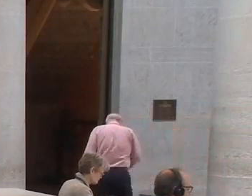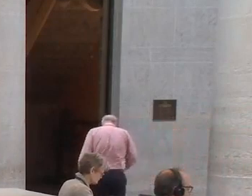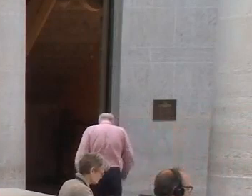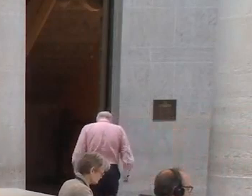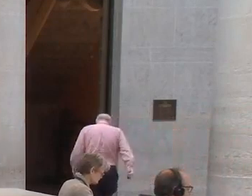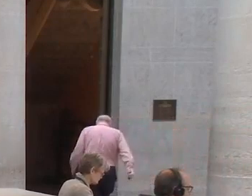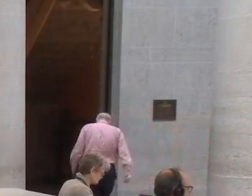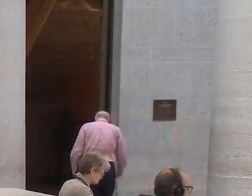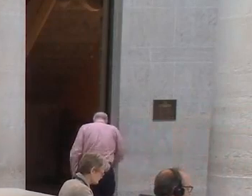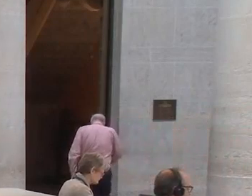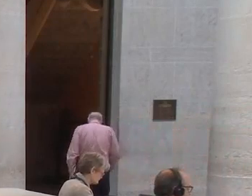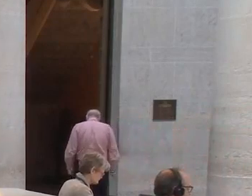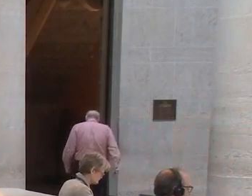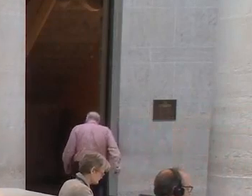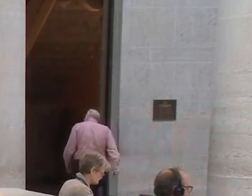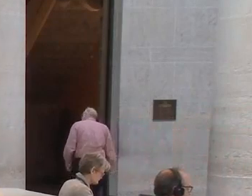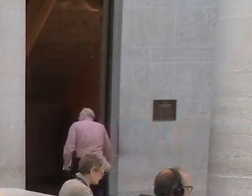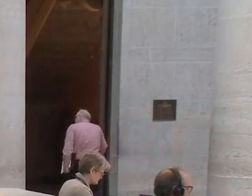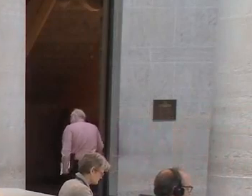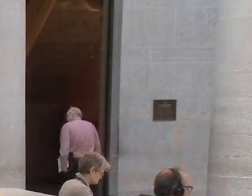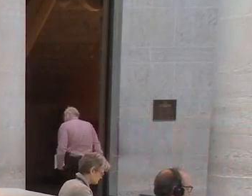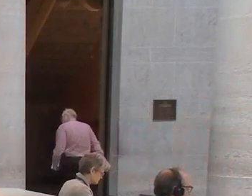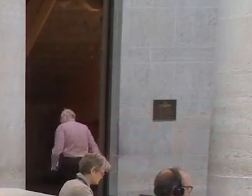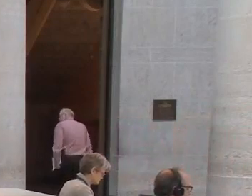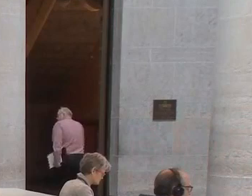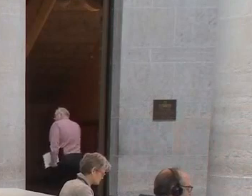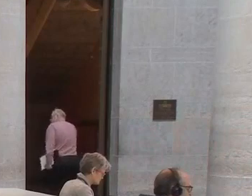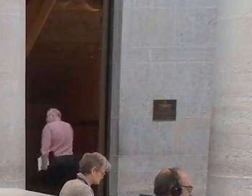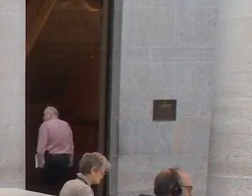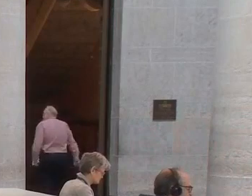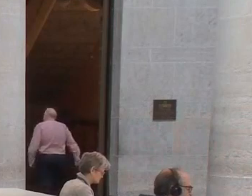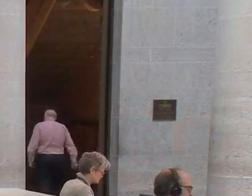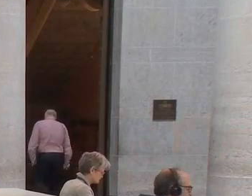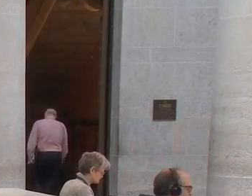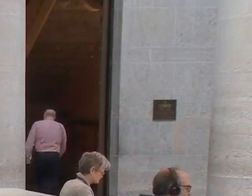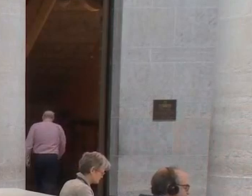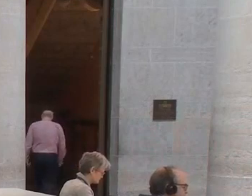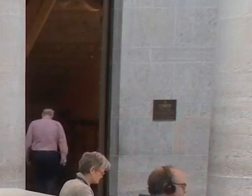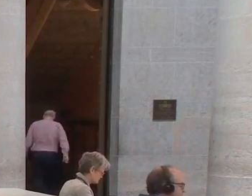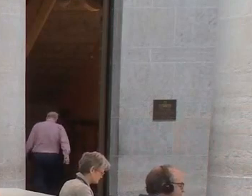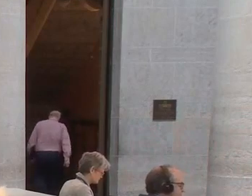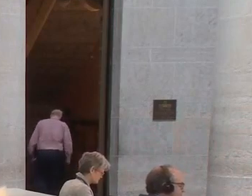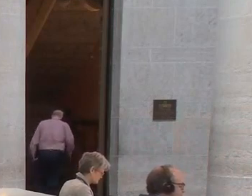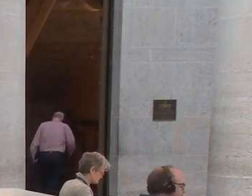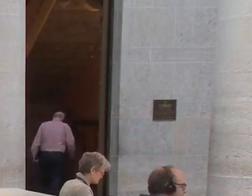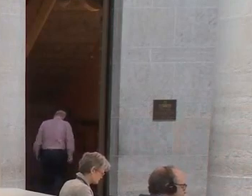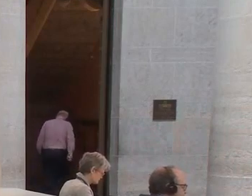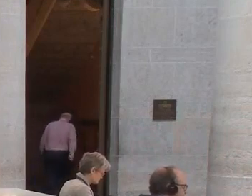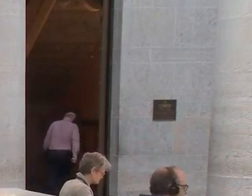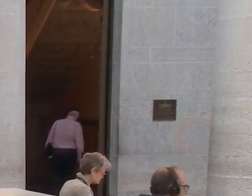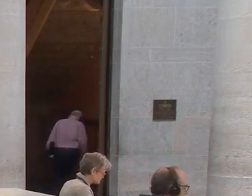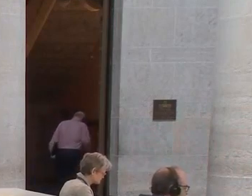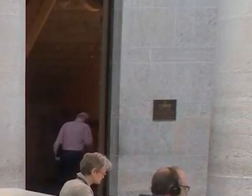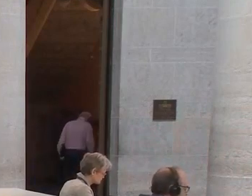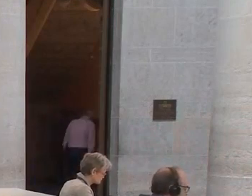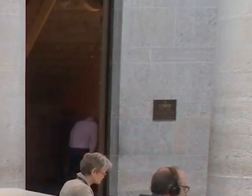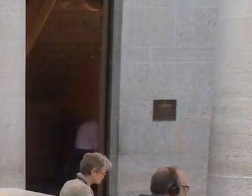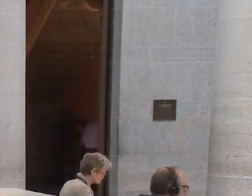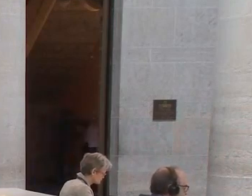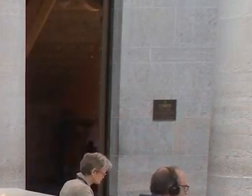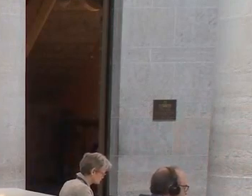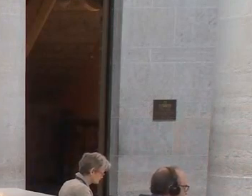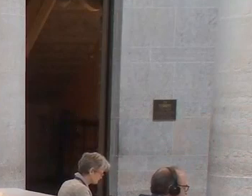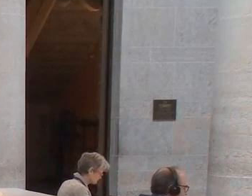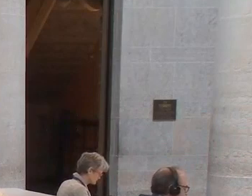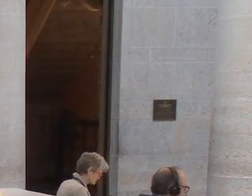to 8,000 new cases that we could be seeing a day when that surge ultimately comes. Now, it may not sound like it, but there was some good news that we